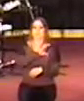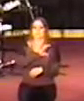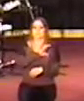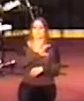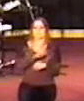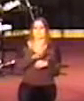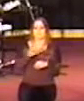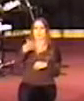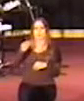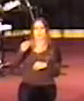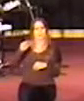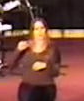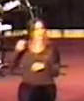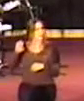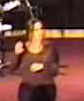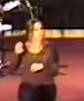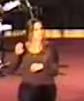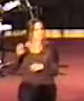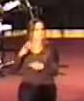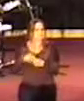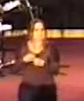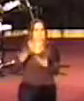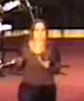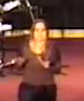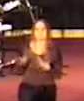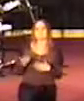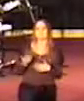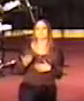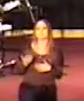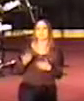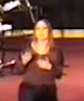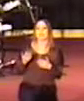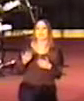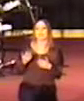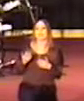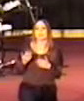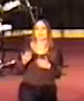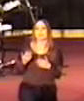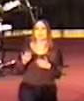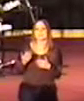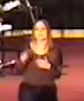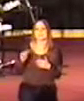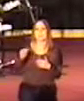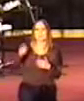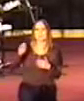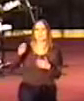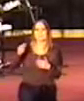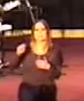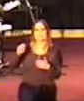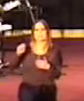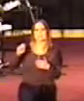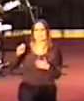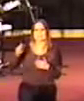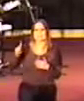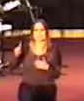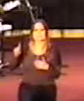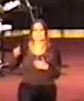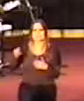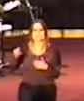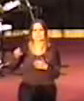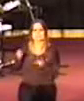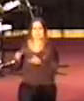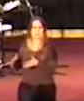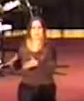the main character, Louis, I think was his name, Louis. He had the misfortune, he was abandoned by his family. His mom dropped him off at an orphanage. He